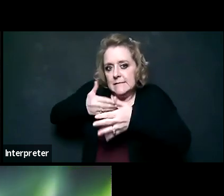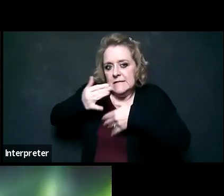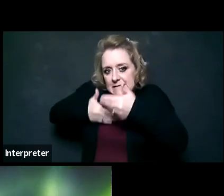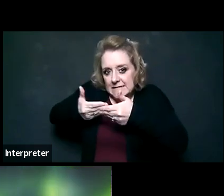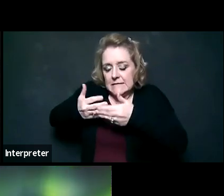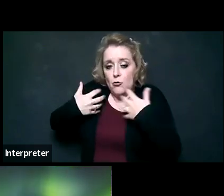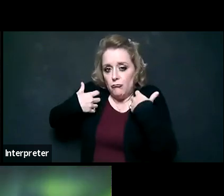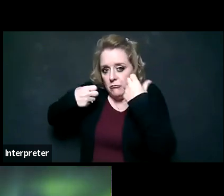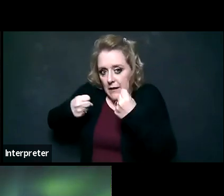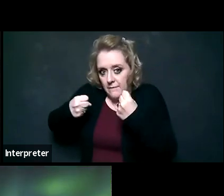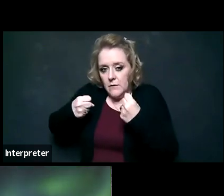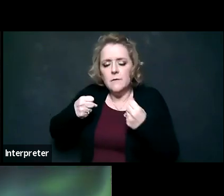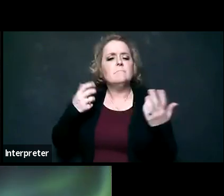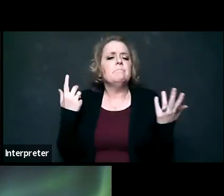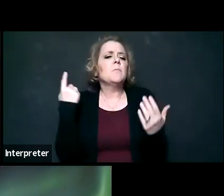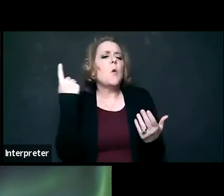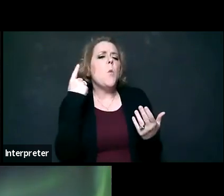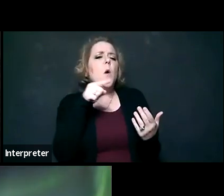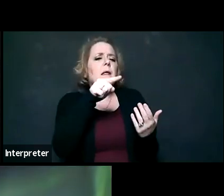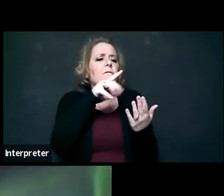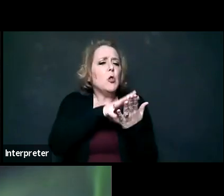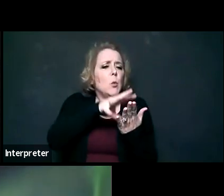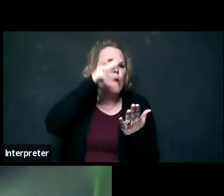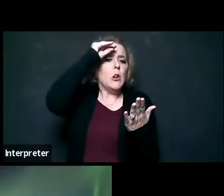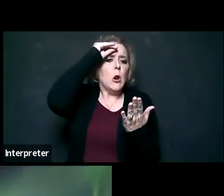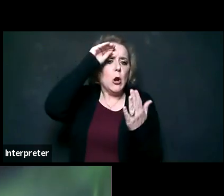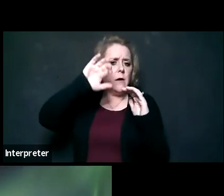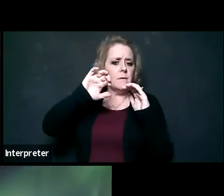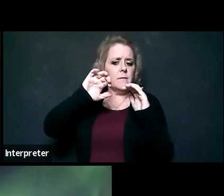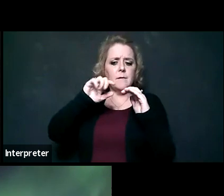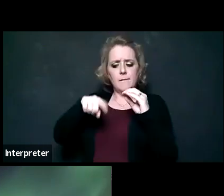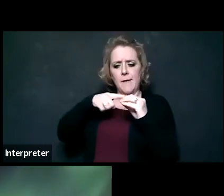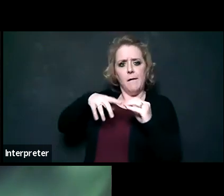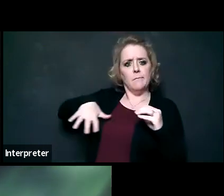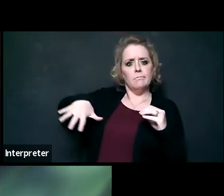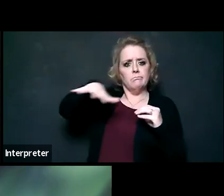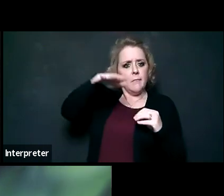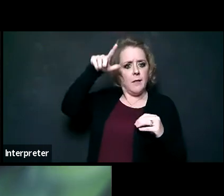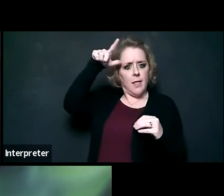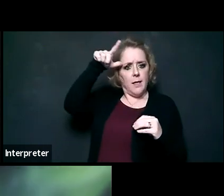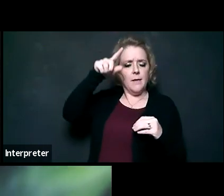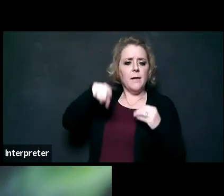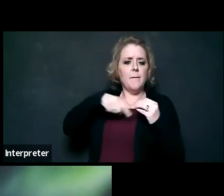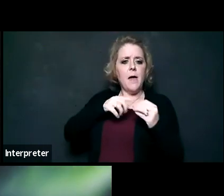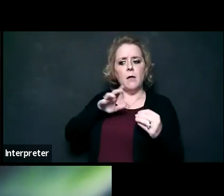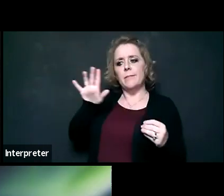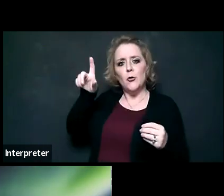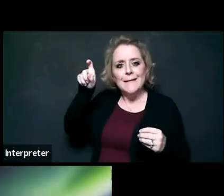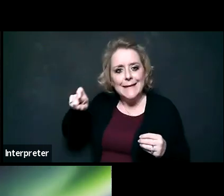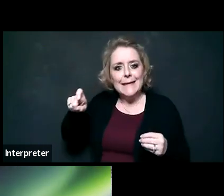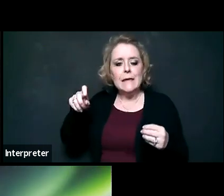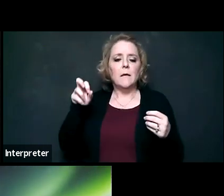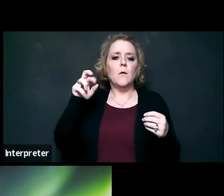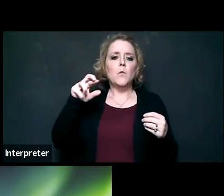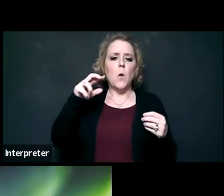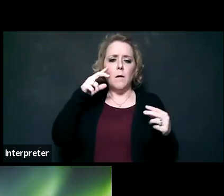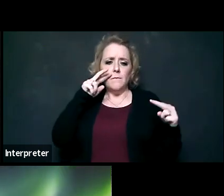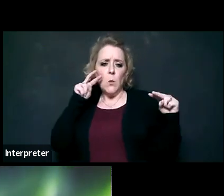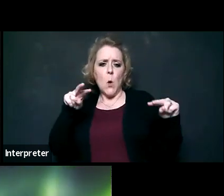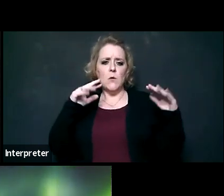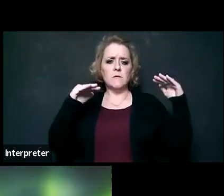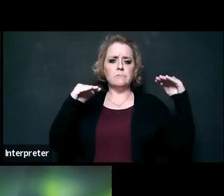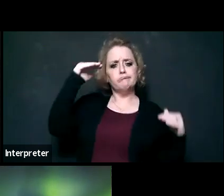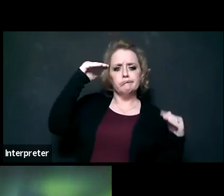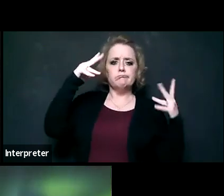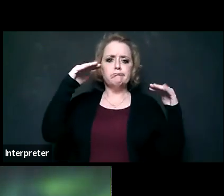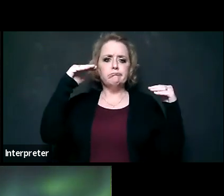last 90 days in terms of needs and inequities in all sectors of the community and needs for improvement in healthcare, poverty,